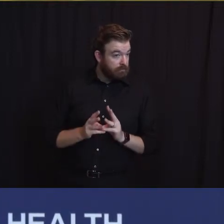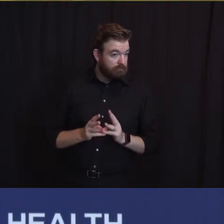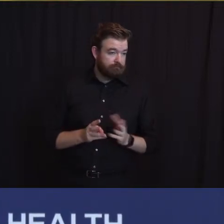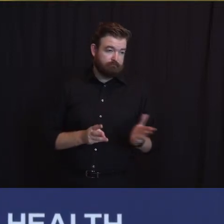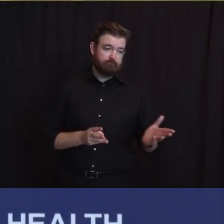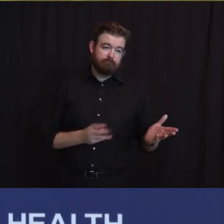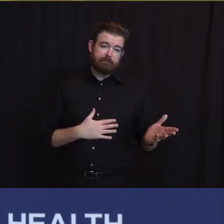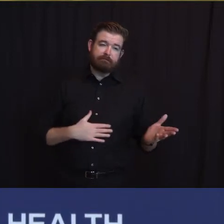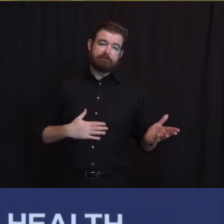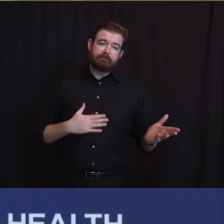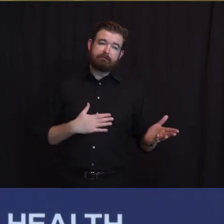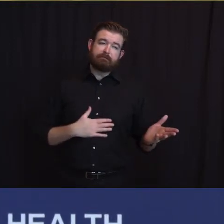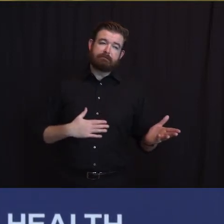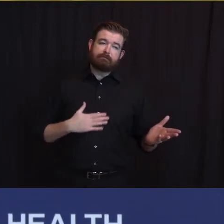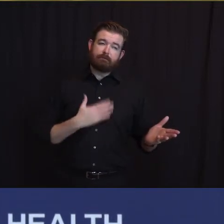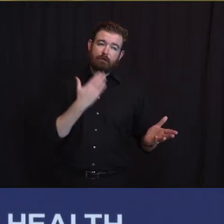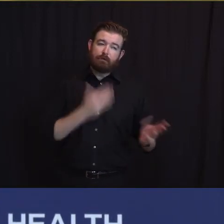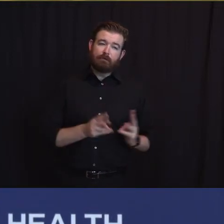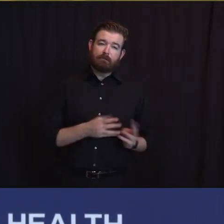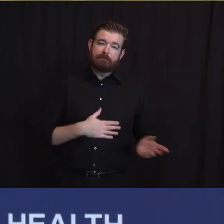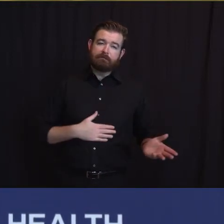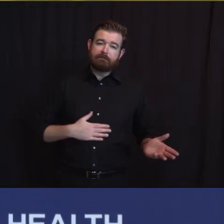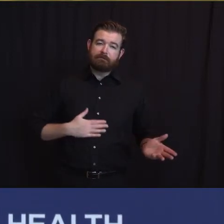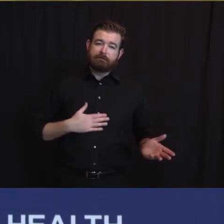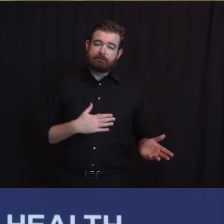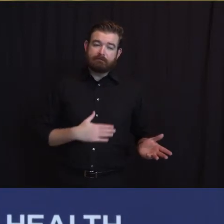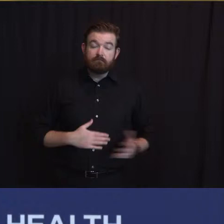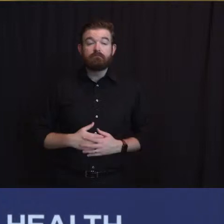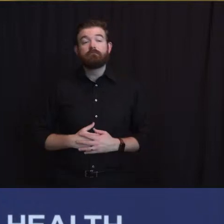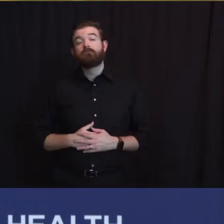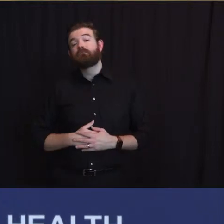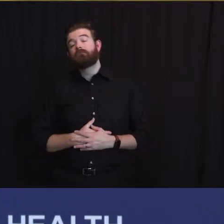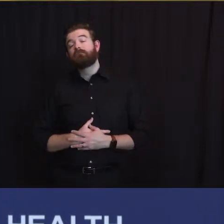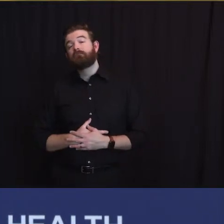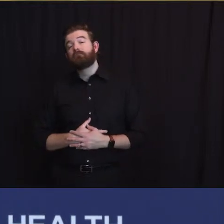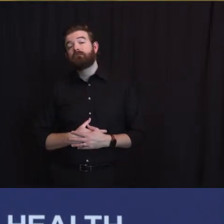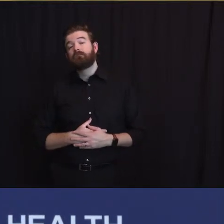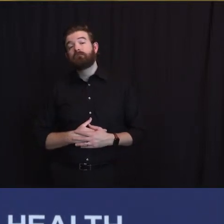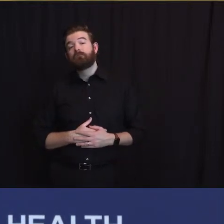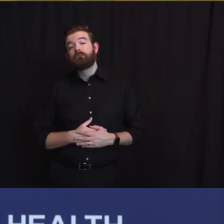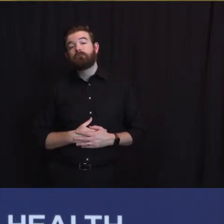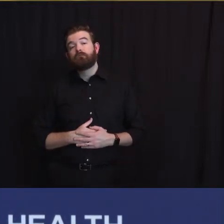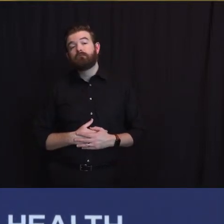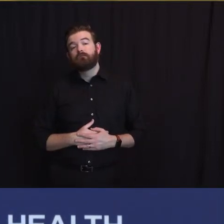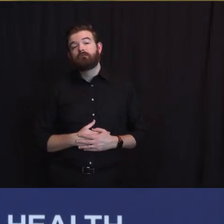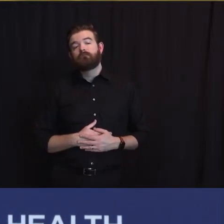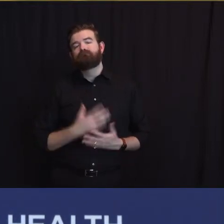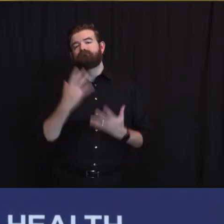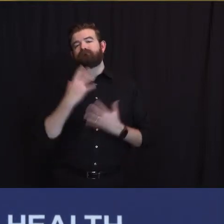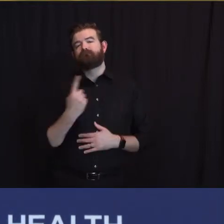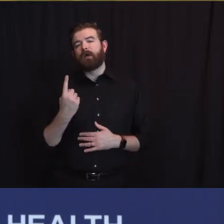far more serious note, another loss of life since we were here on Monday in the Fairfield